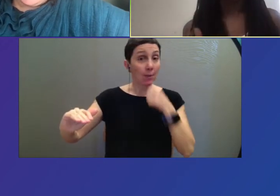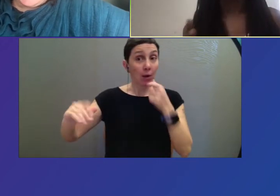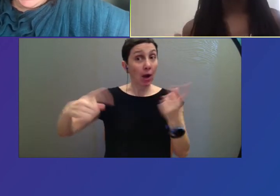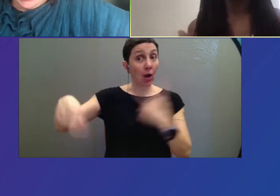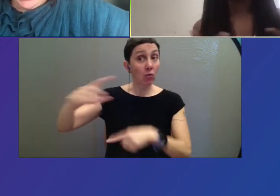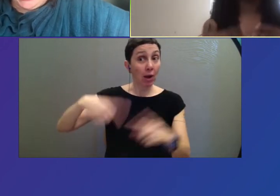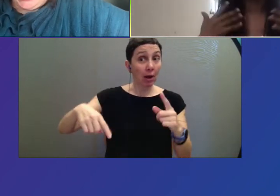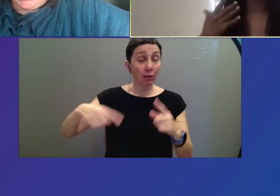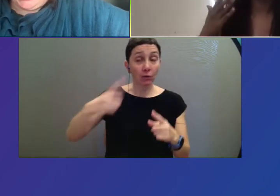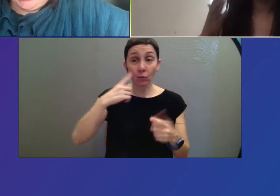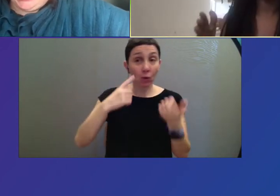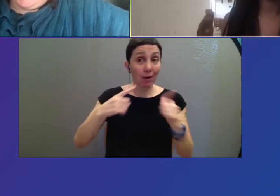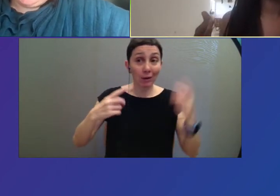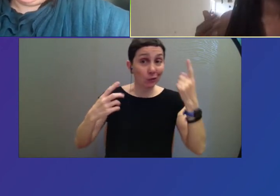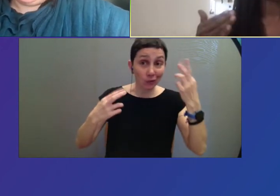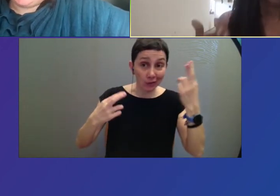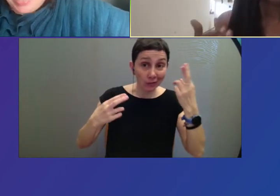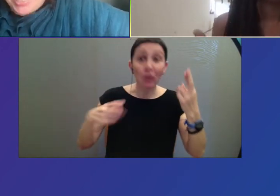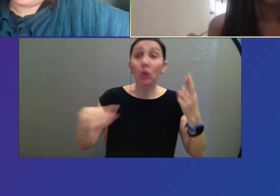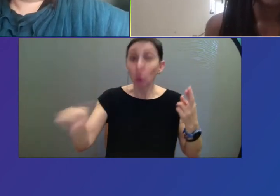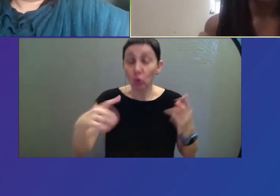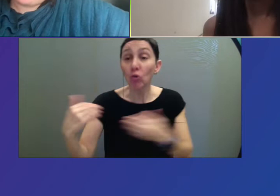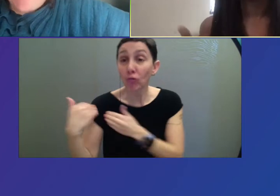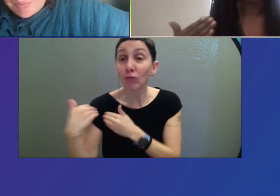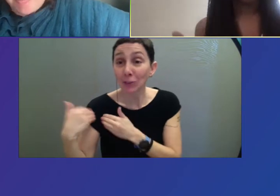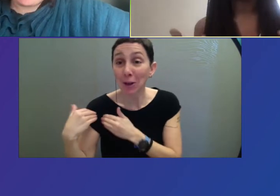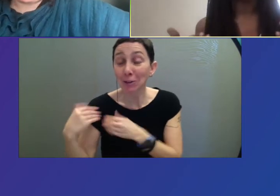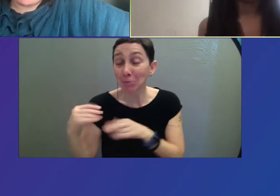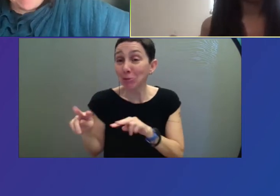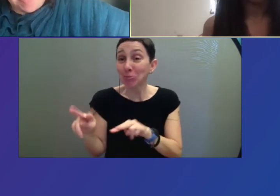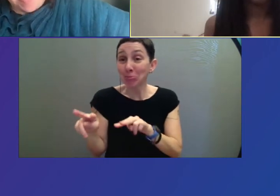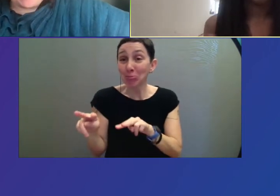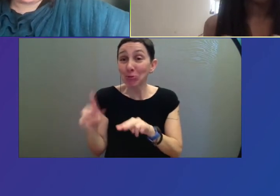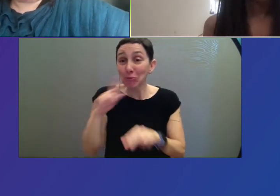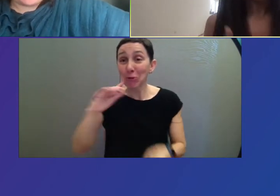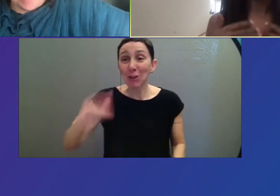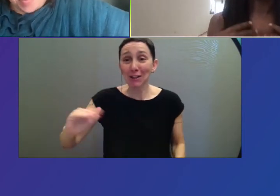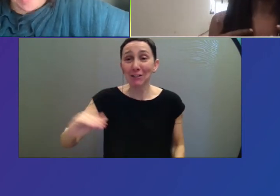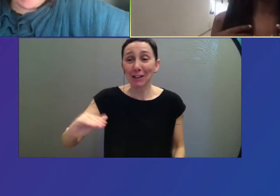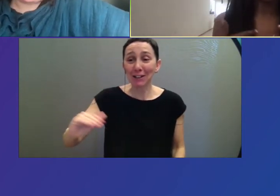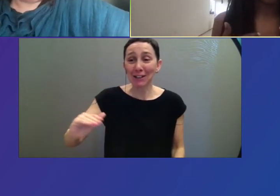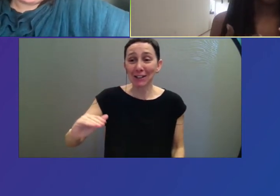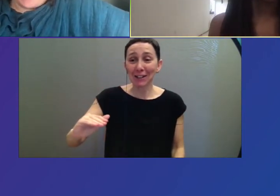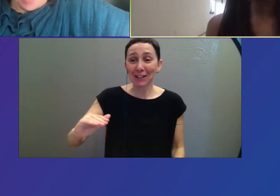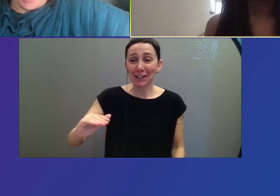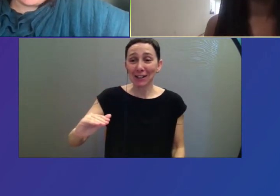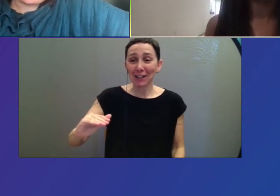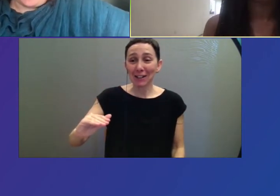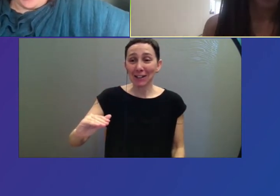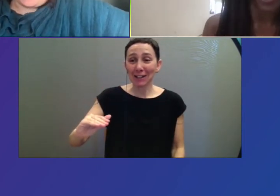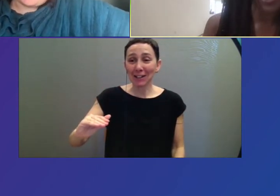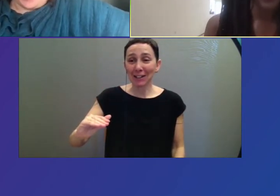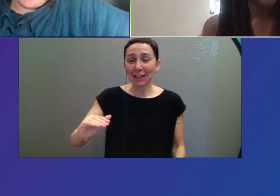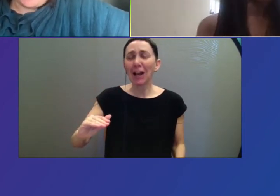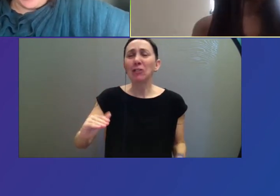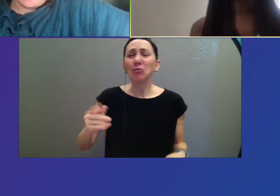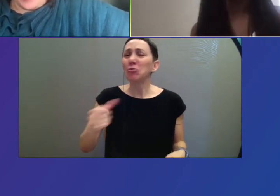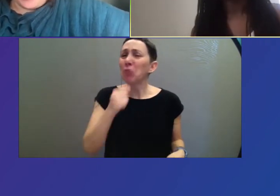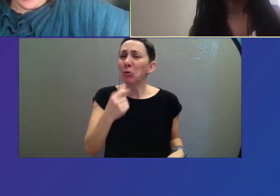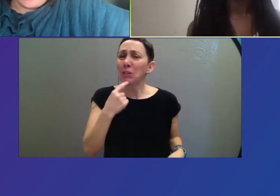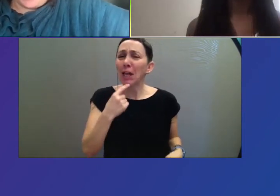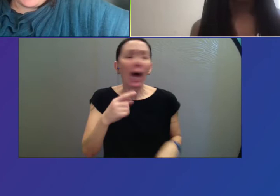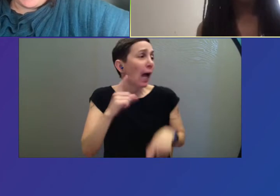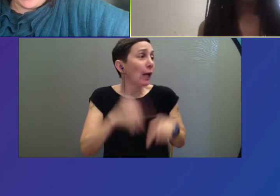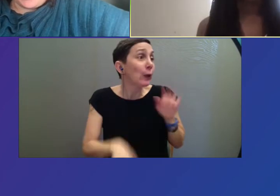some reason around, you are responsible for that child. I don't want to hear you couldn't find me or you